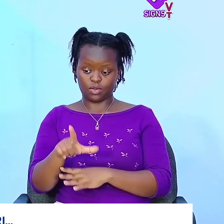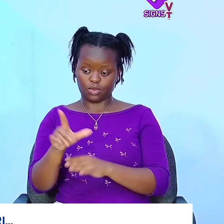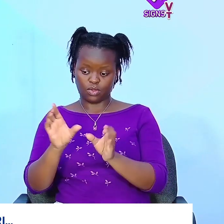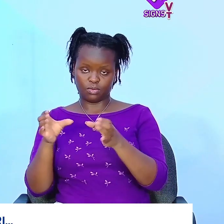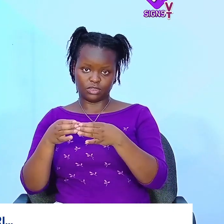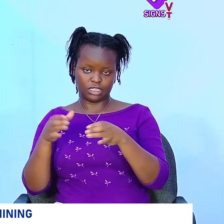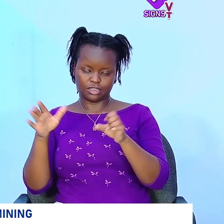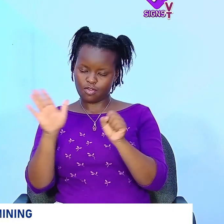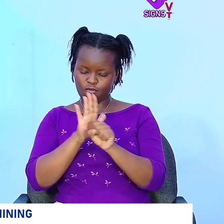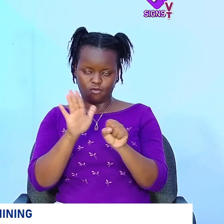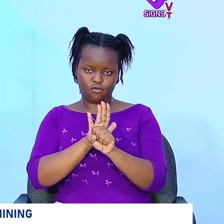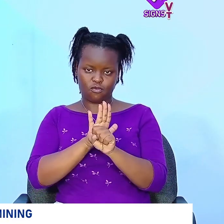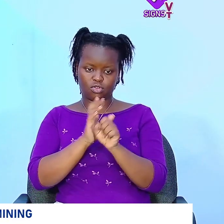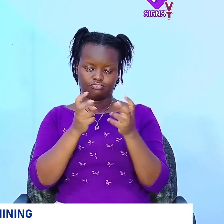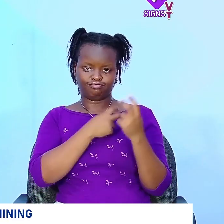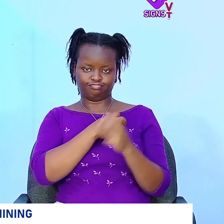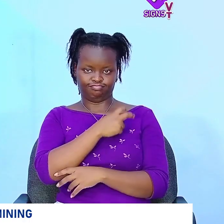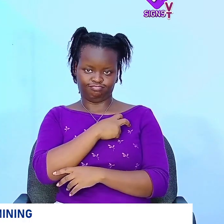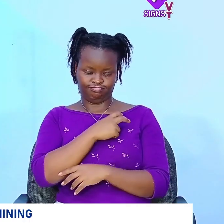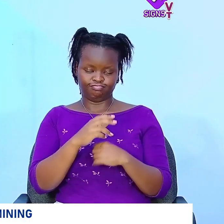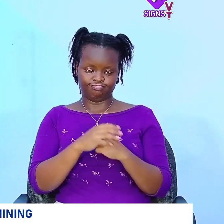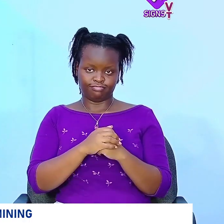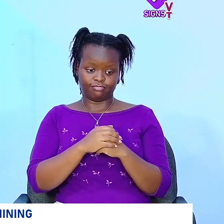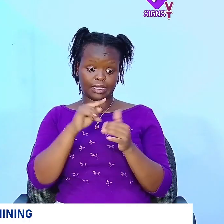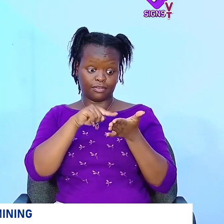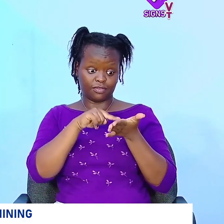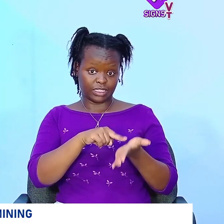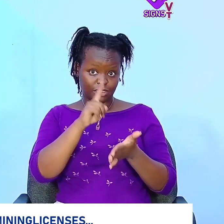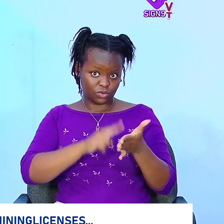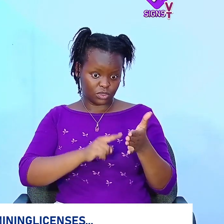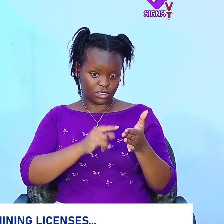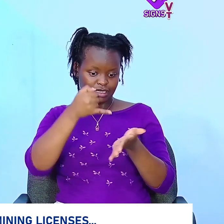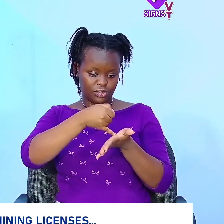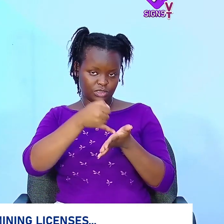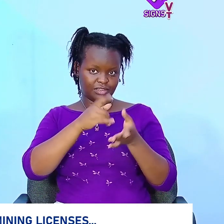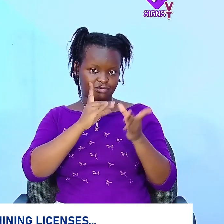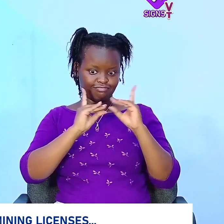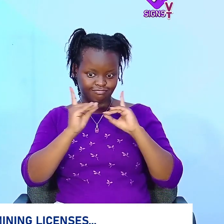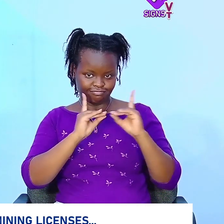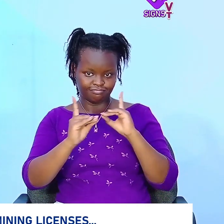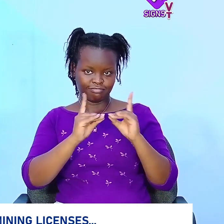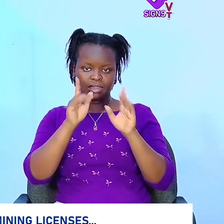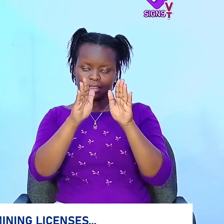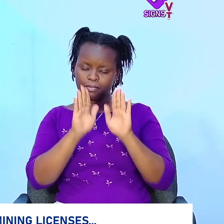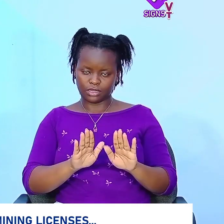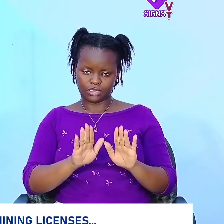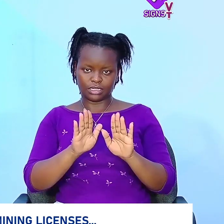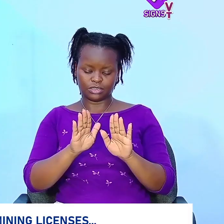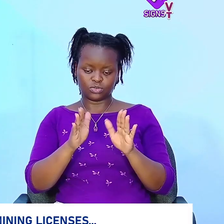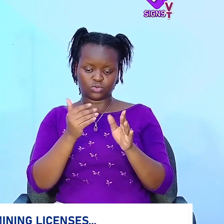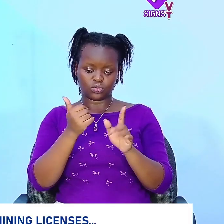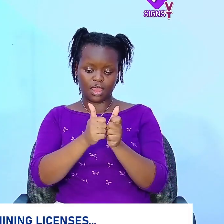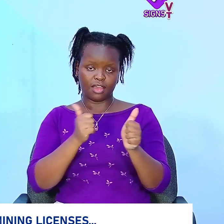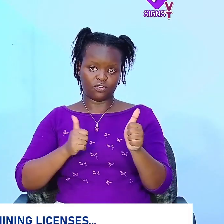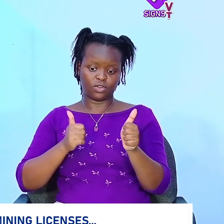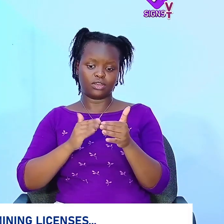are fully consulted. He stressed that inclusive dialogue is essential to prevent further conflict